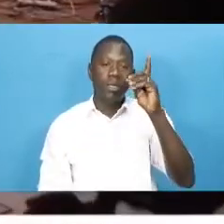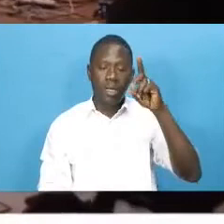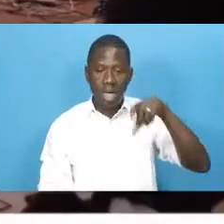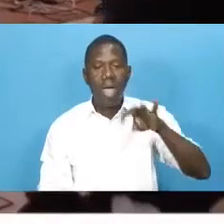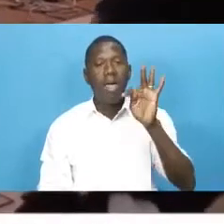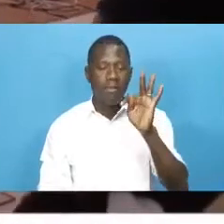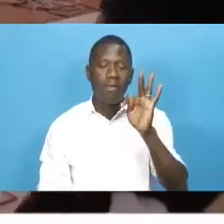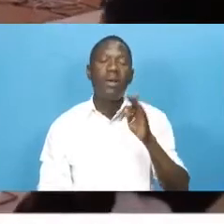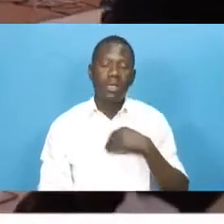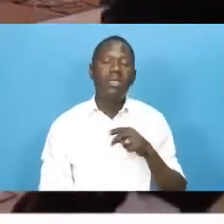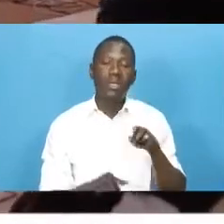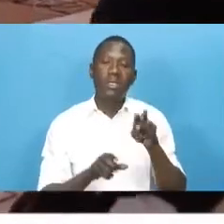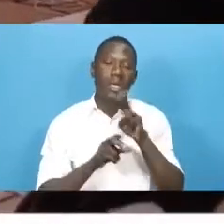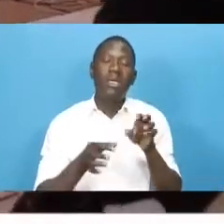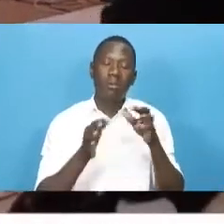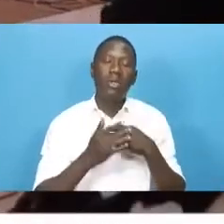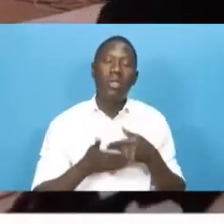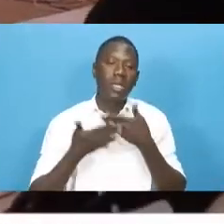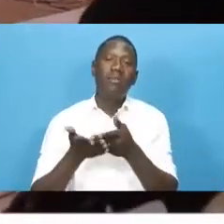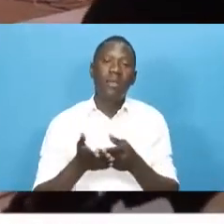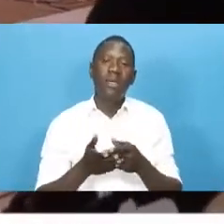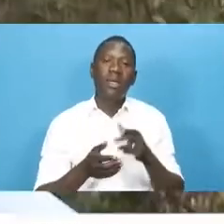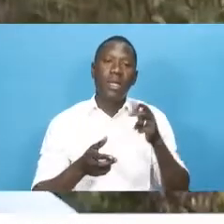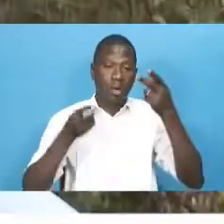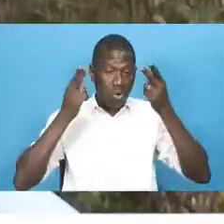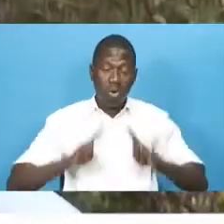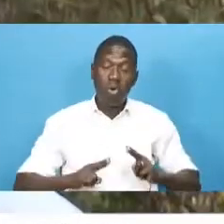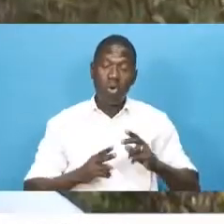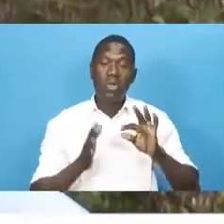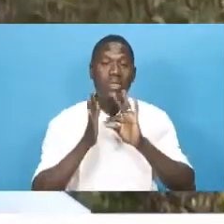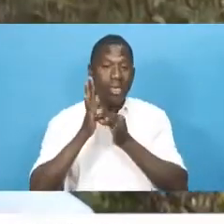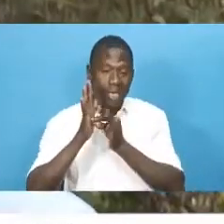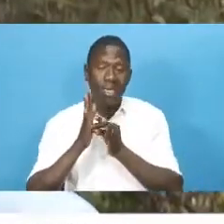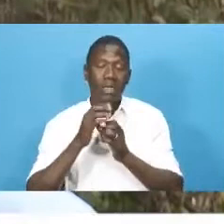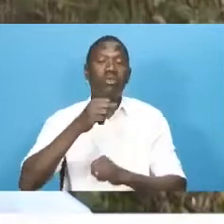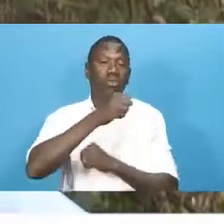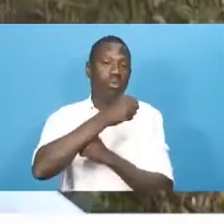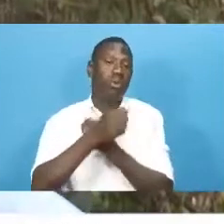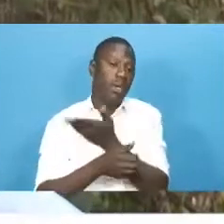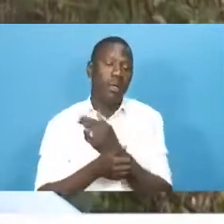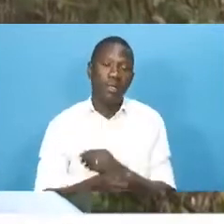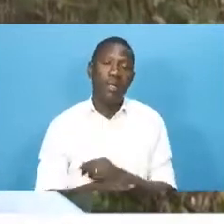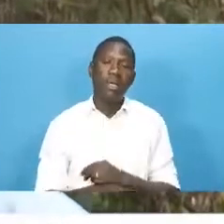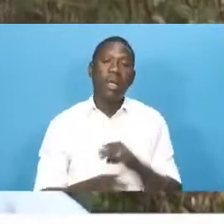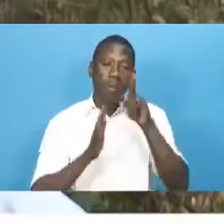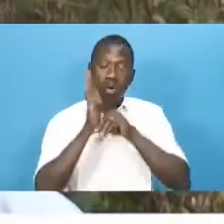projects, providing legal, technical, and financial support. Lamine S. Jame, the NAMA project manager, said the key outputs of the